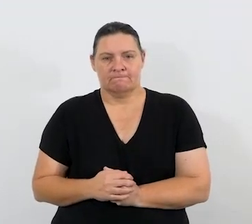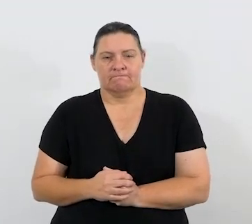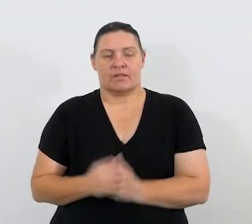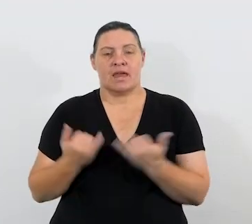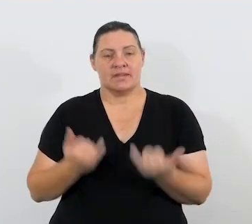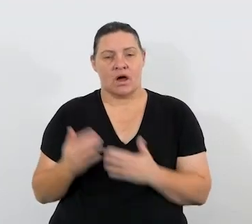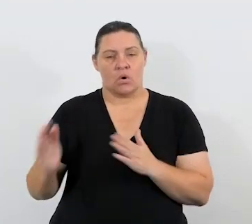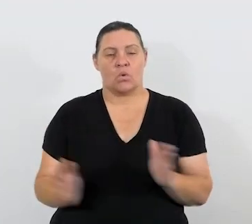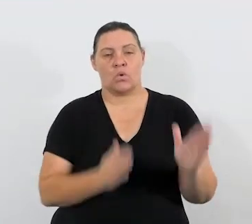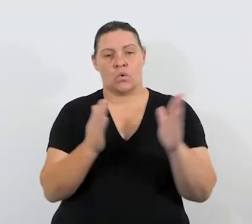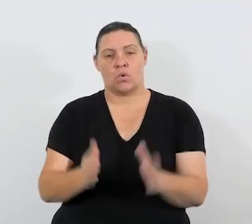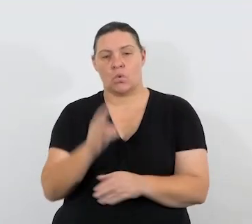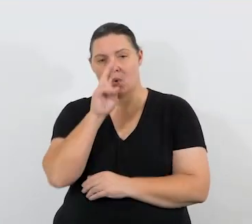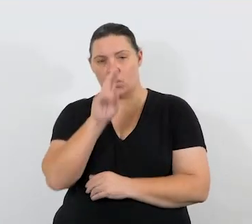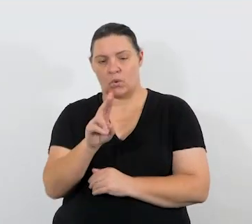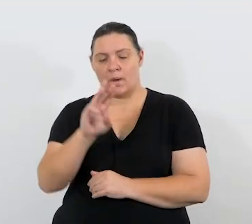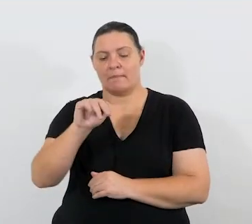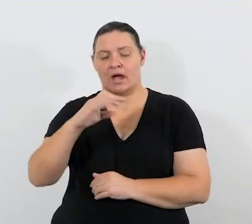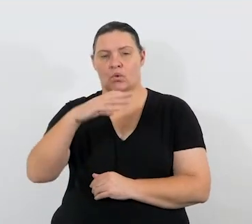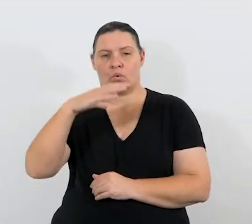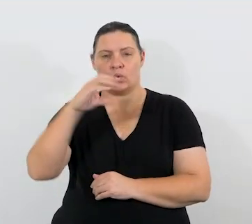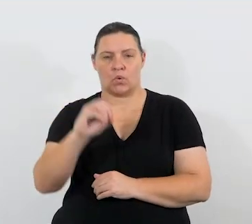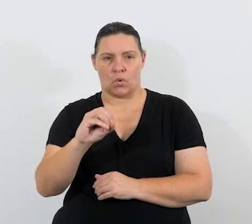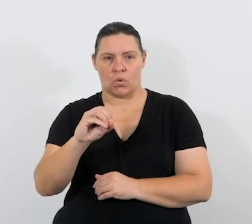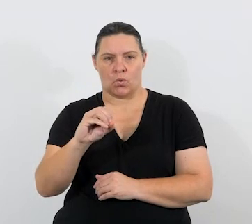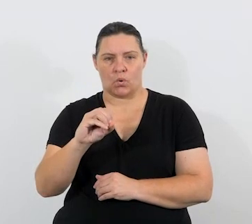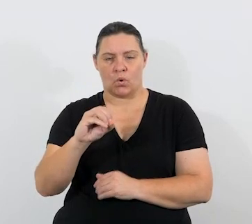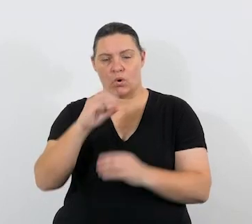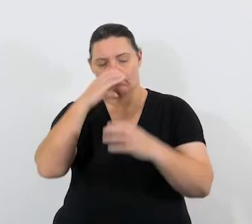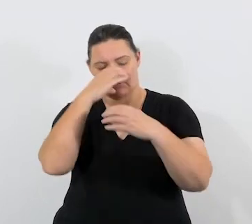We are then going to look at microscopic